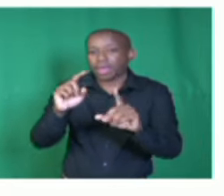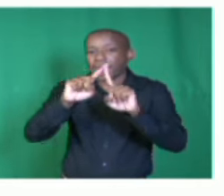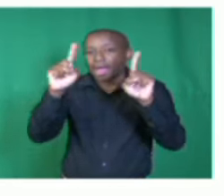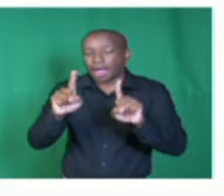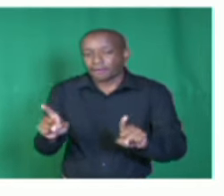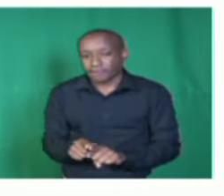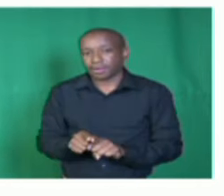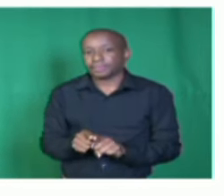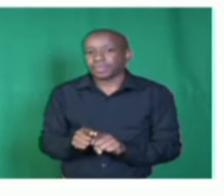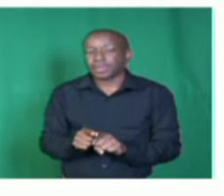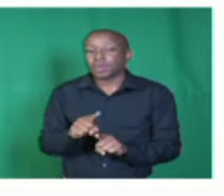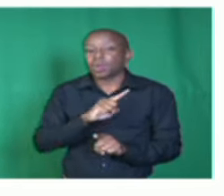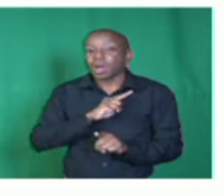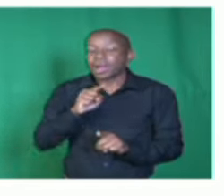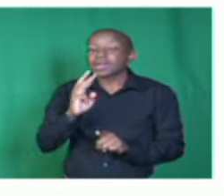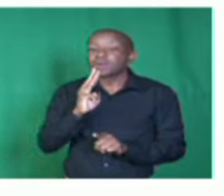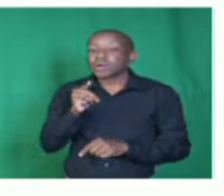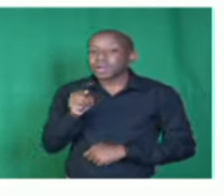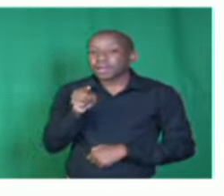Africa. Because imperialism